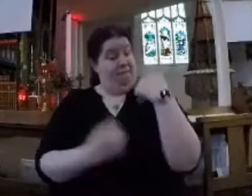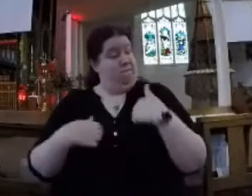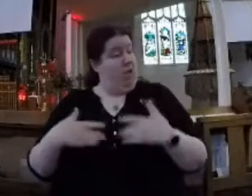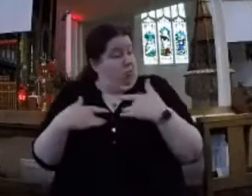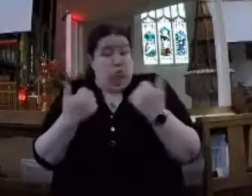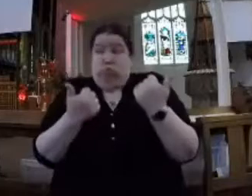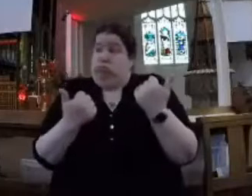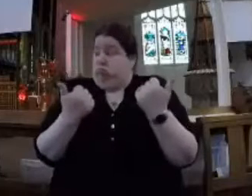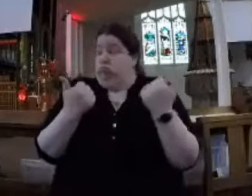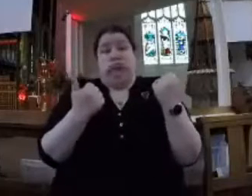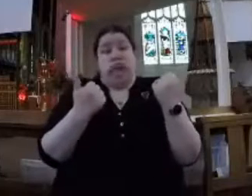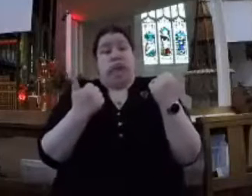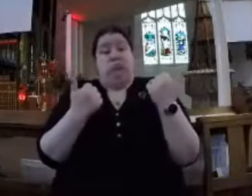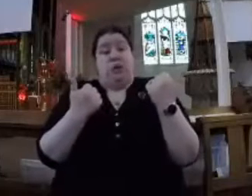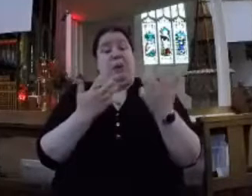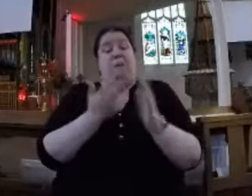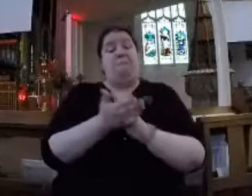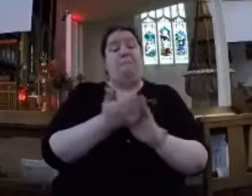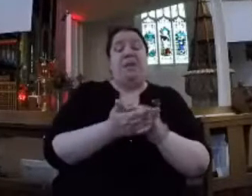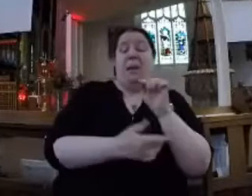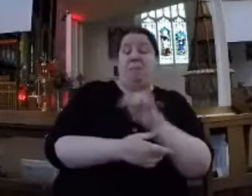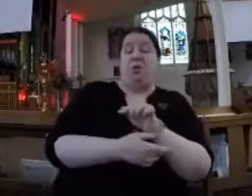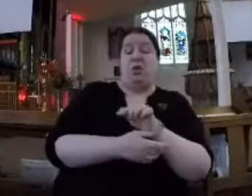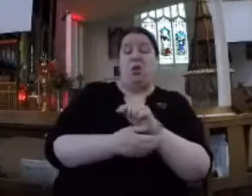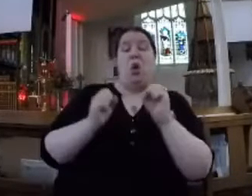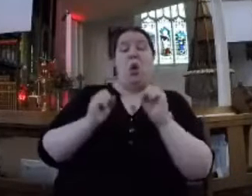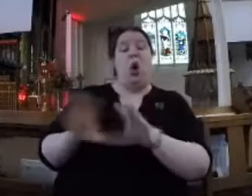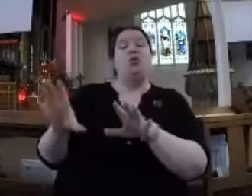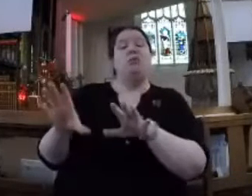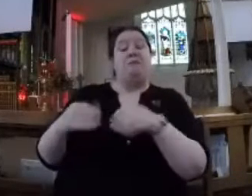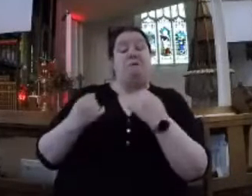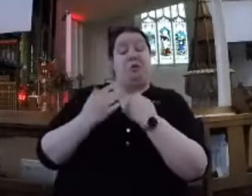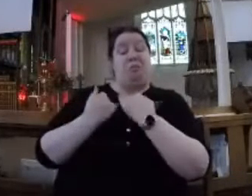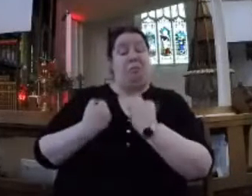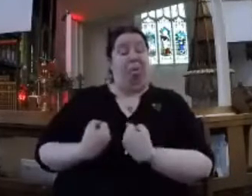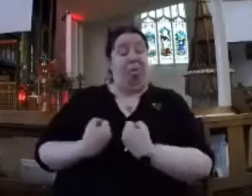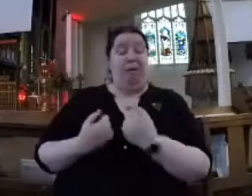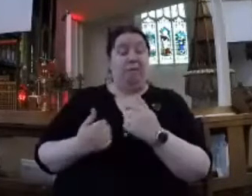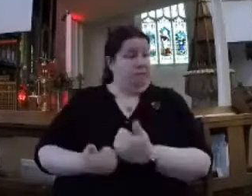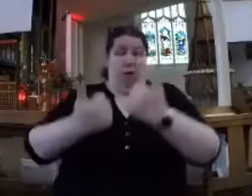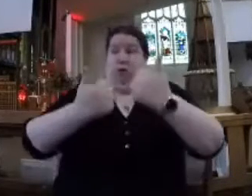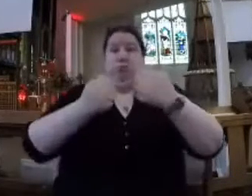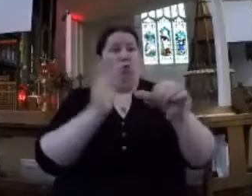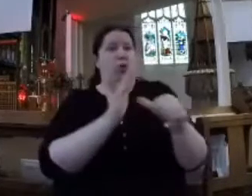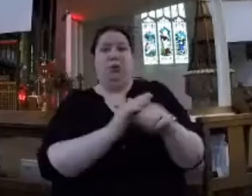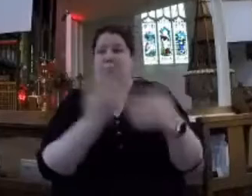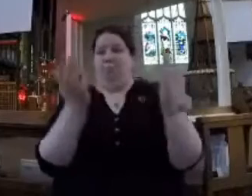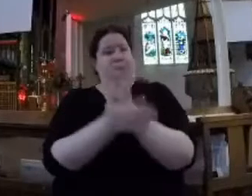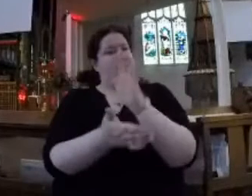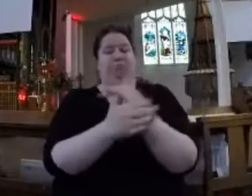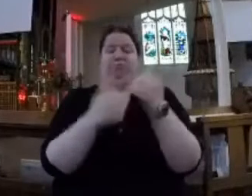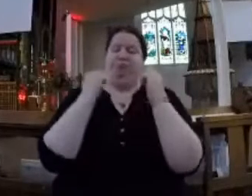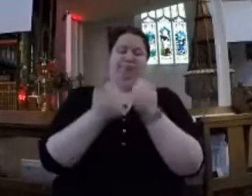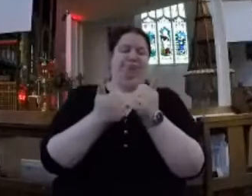good, that the other person loses and feels bad. He's fine with that. He's absolutely content with that. In